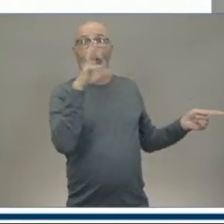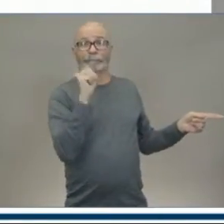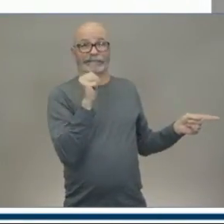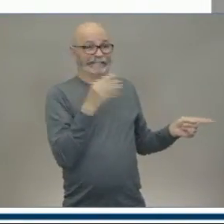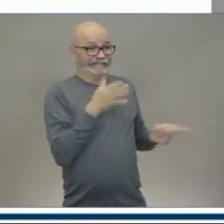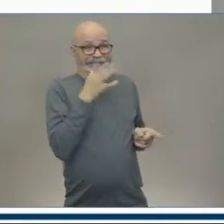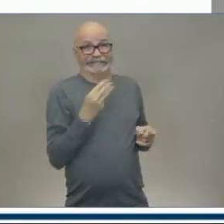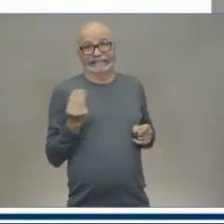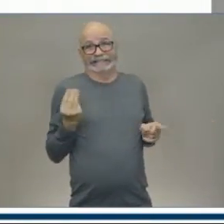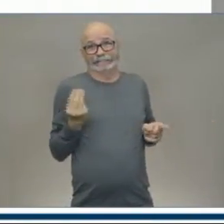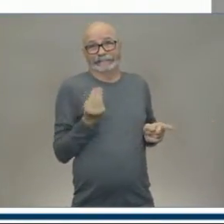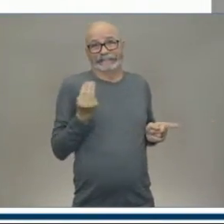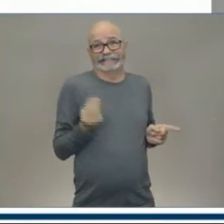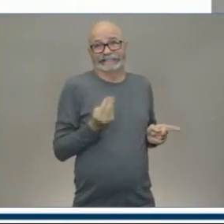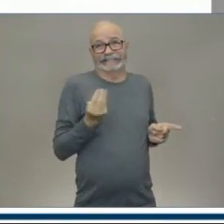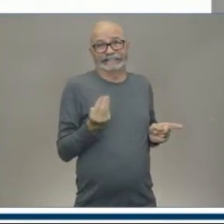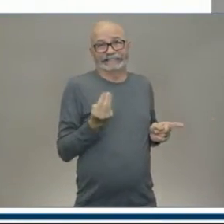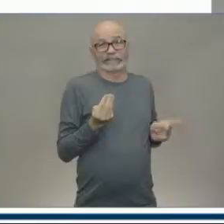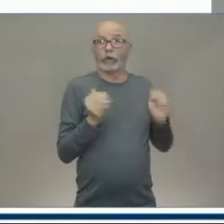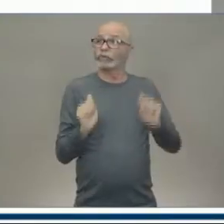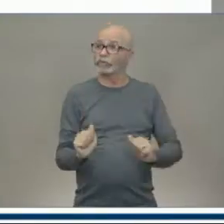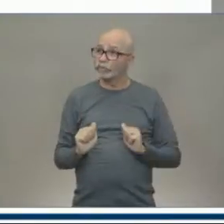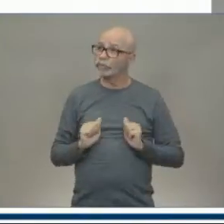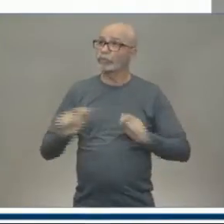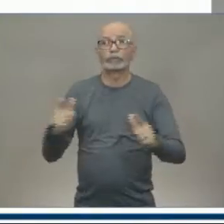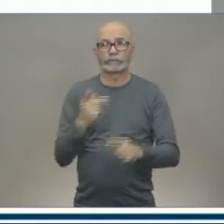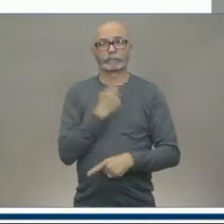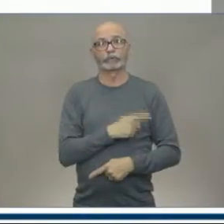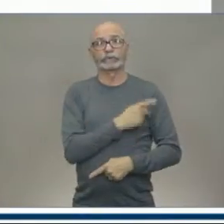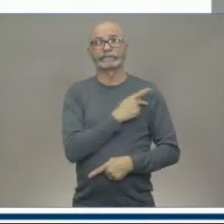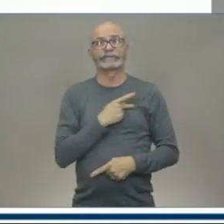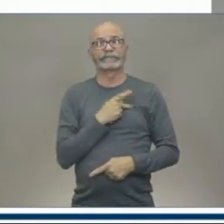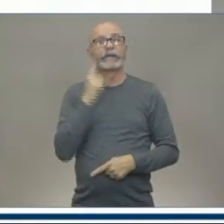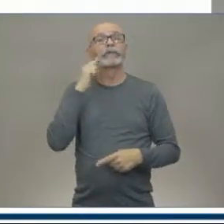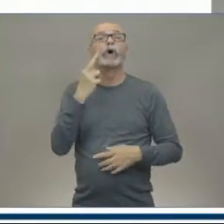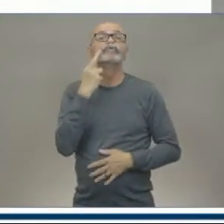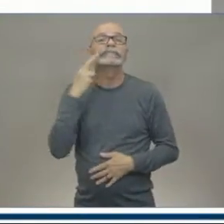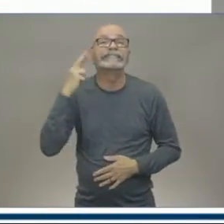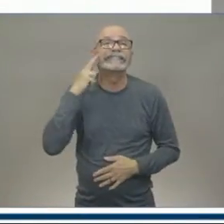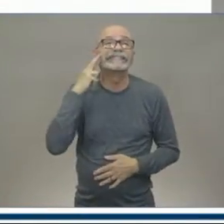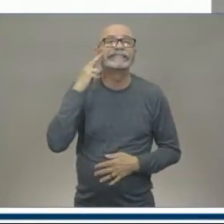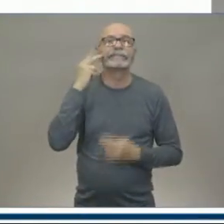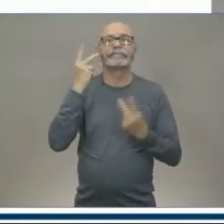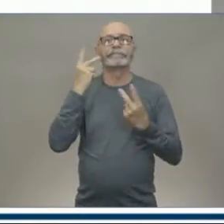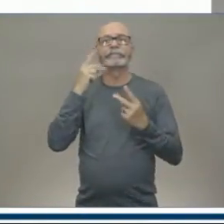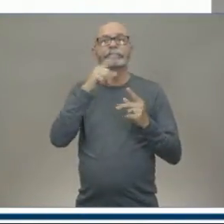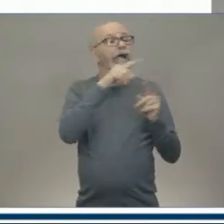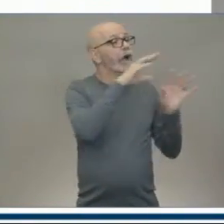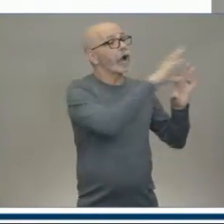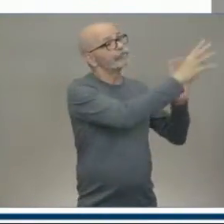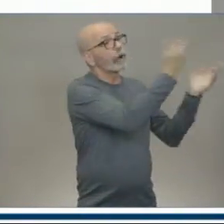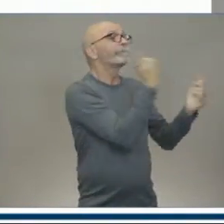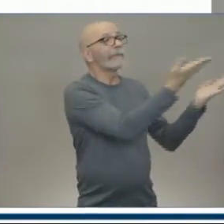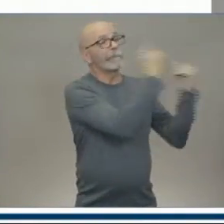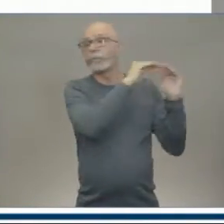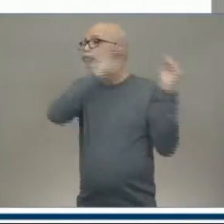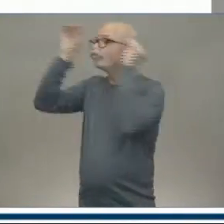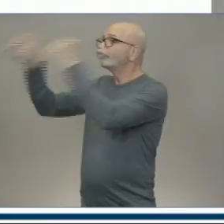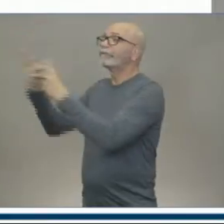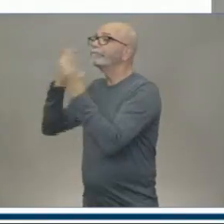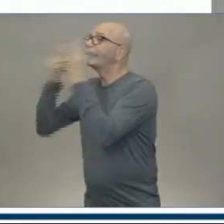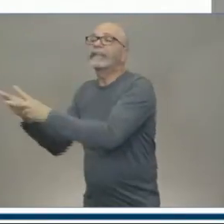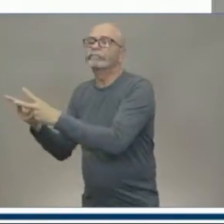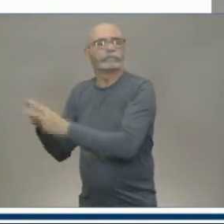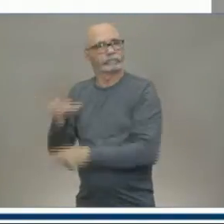are province-wide. Long-term care residents will no longer be able to leave their facility for visits into the community.